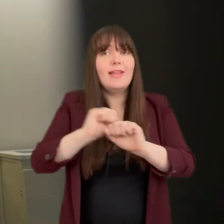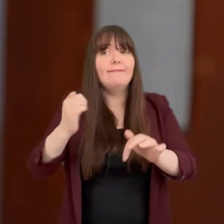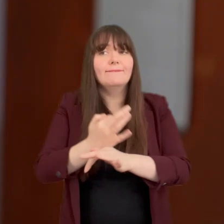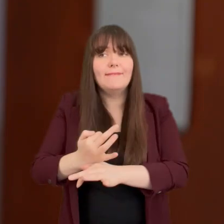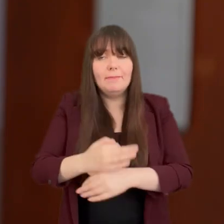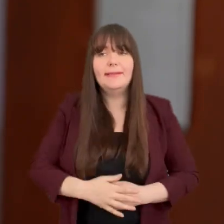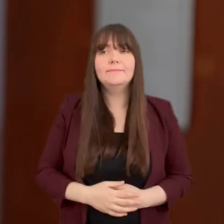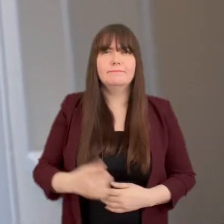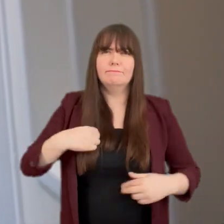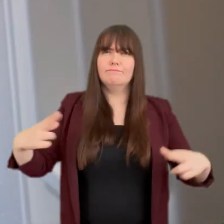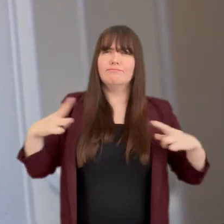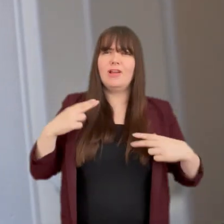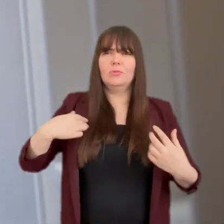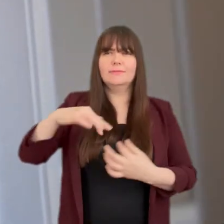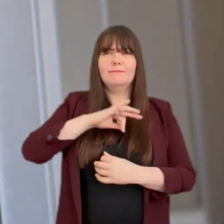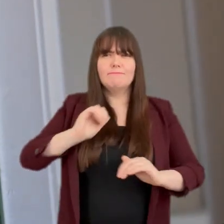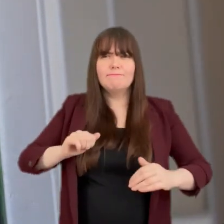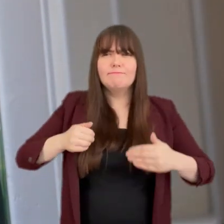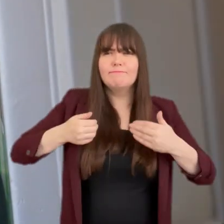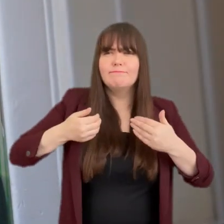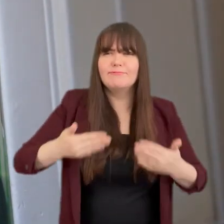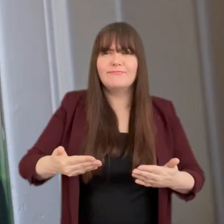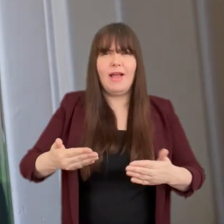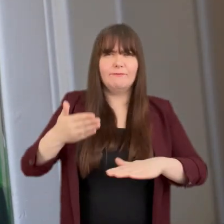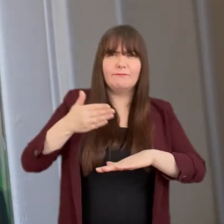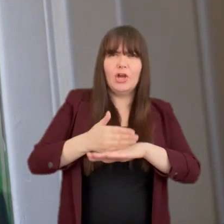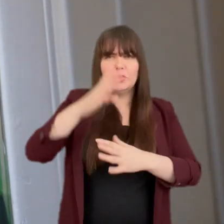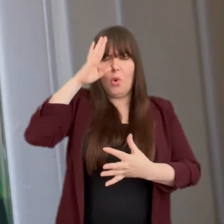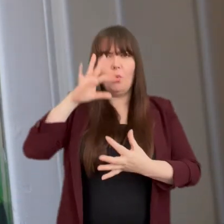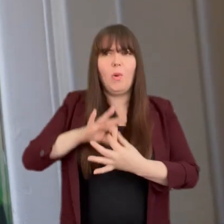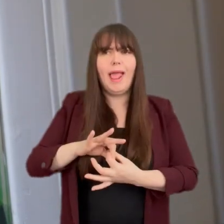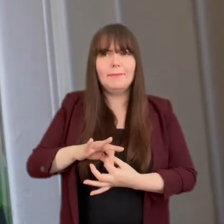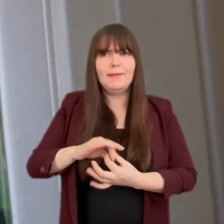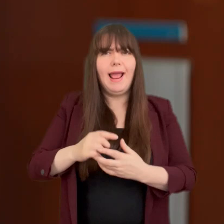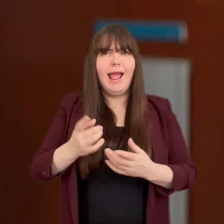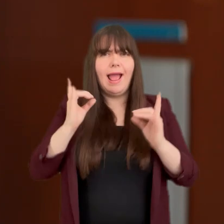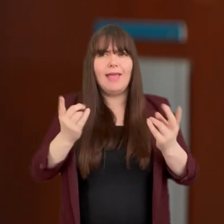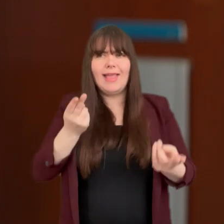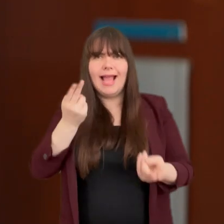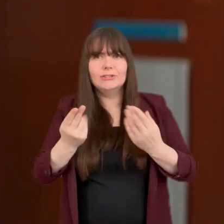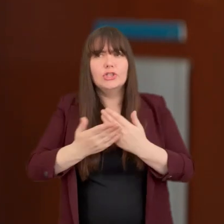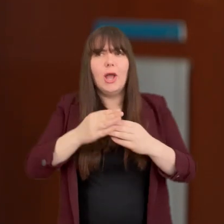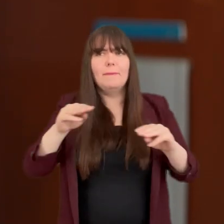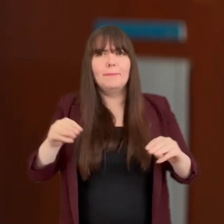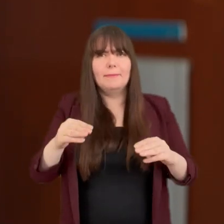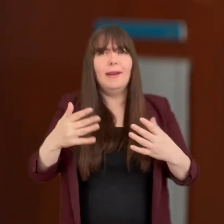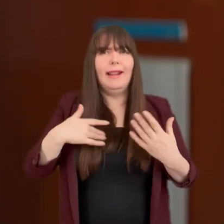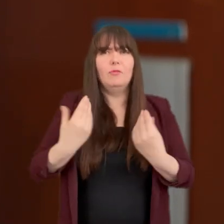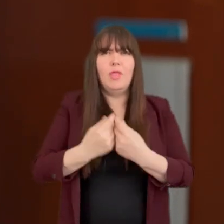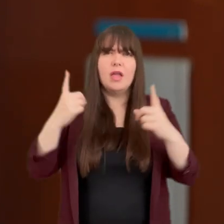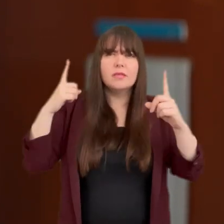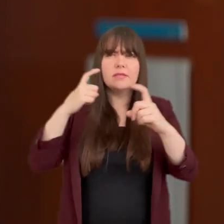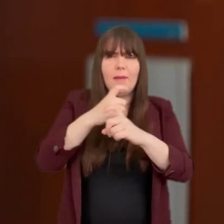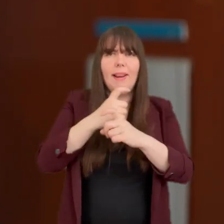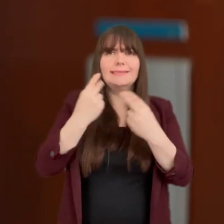on parents and extended families. We pride ourselves in providing holistic, functional well-being and health assessment for young